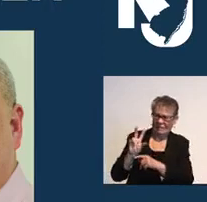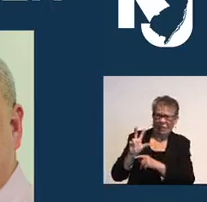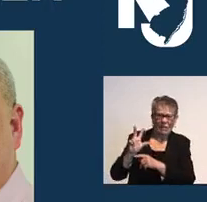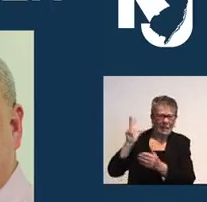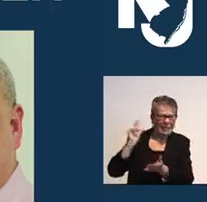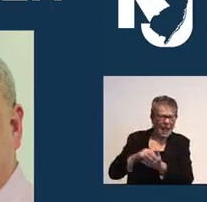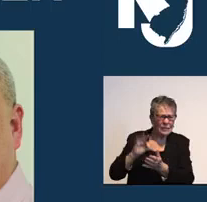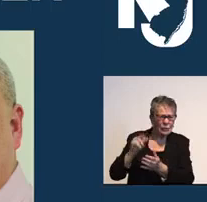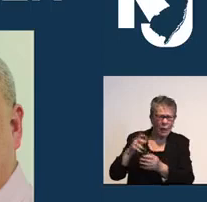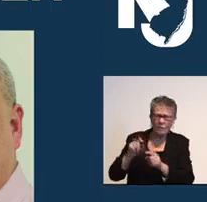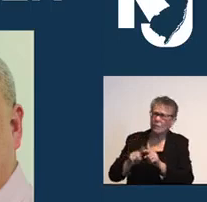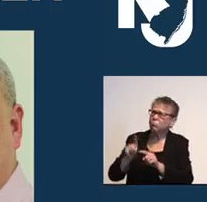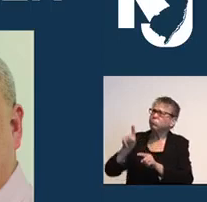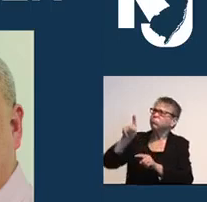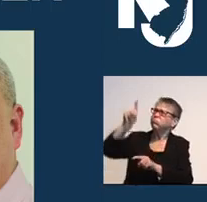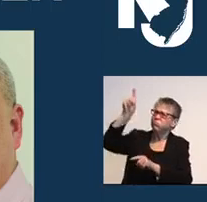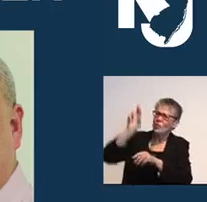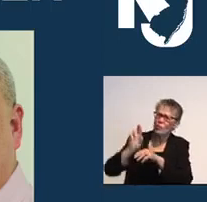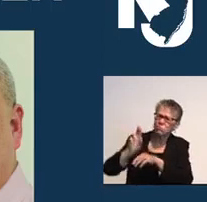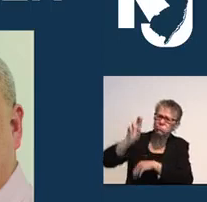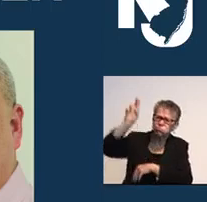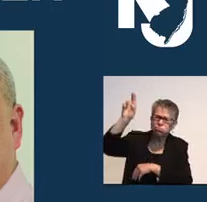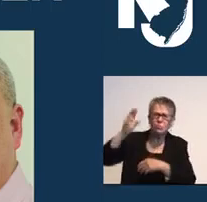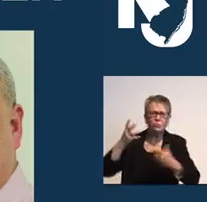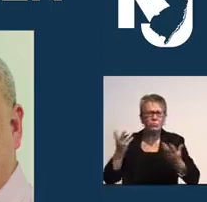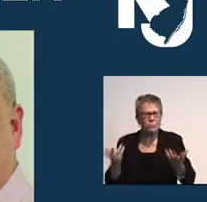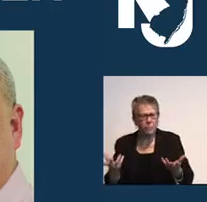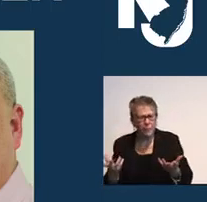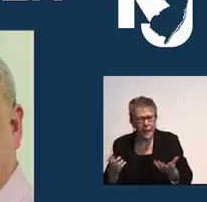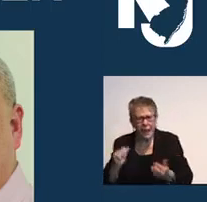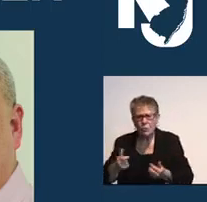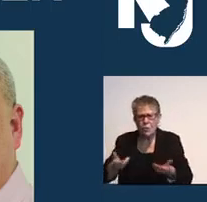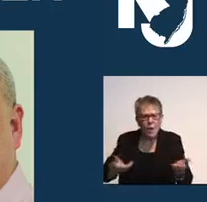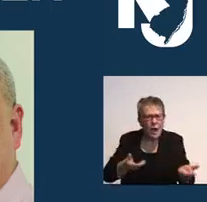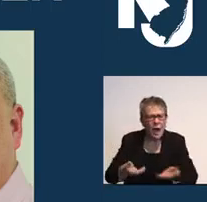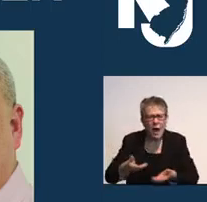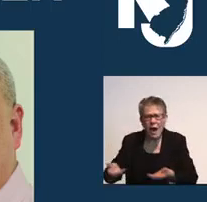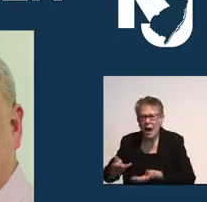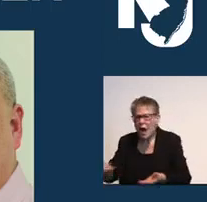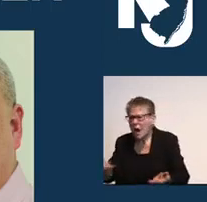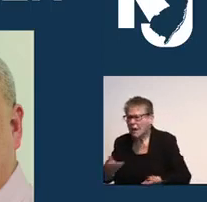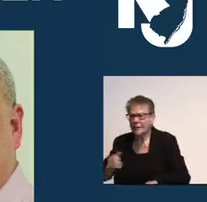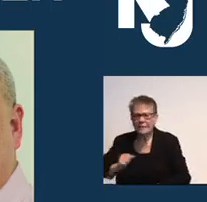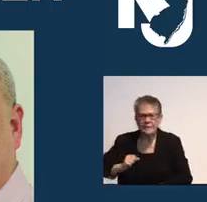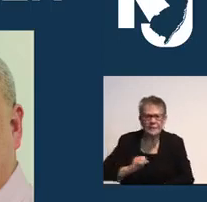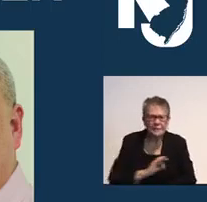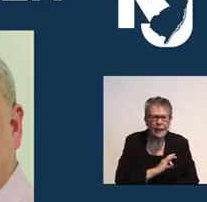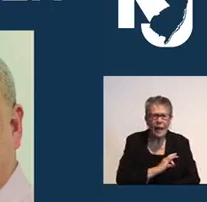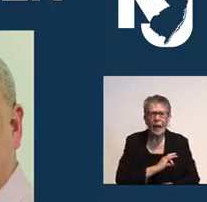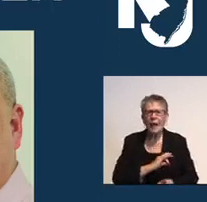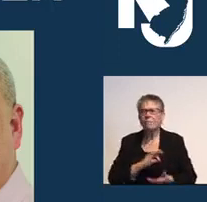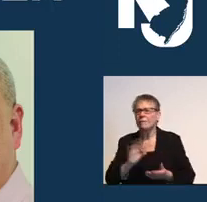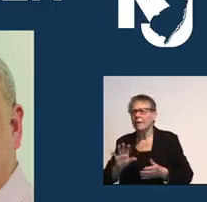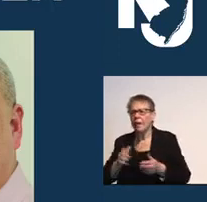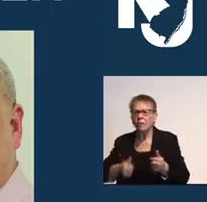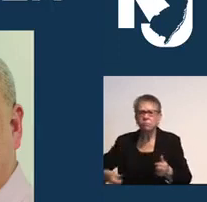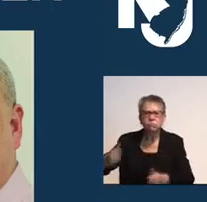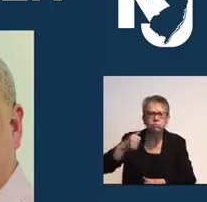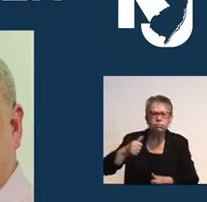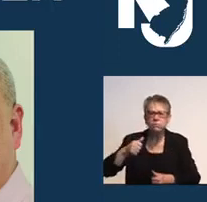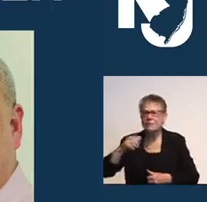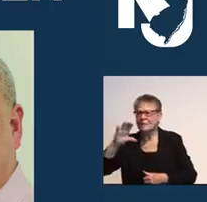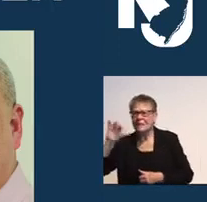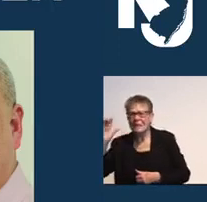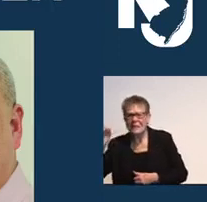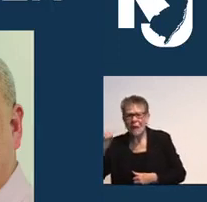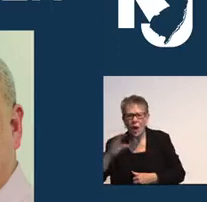the innovation economy to higher than pre-pandemic levels, CEO Adam Piddle, who's on the left, has been busy trying to find